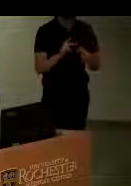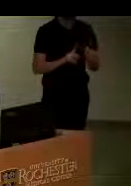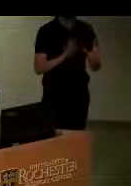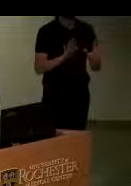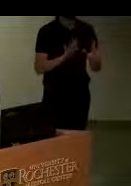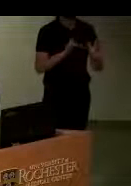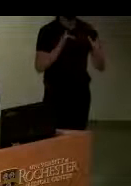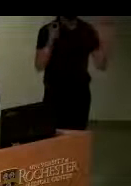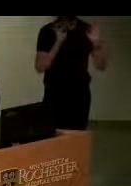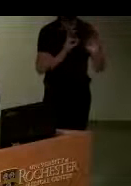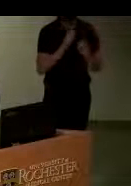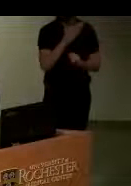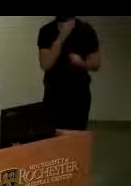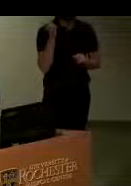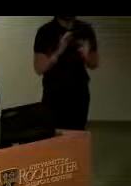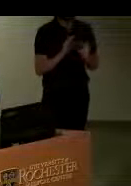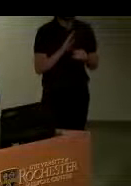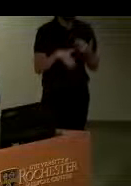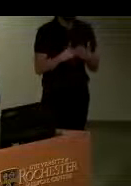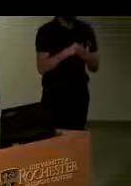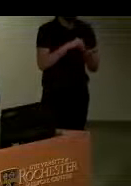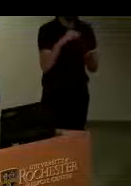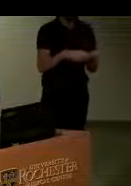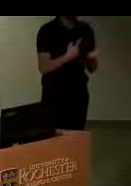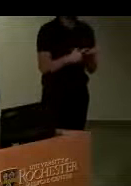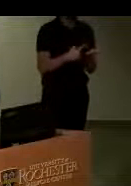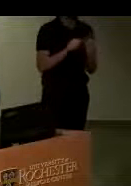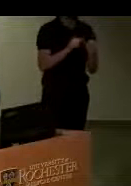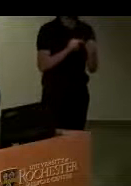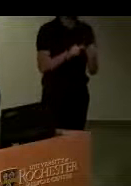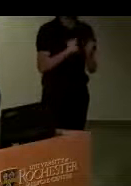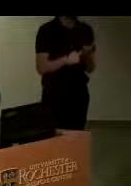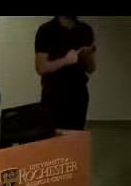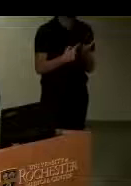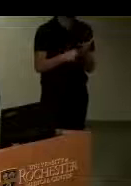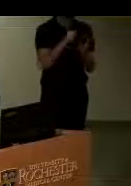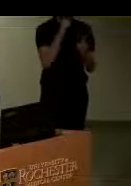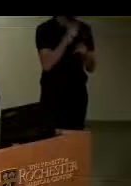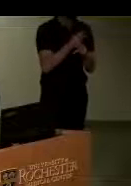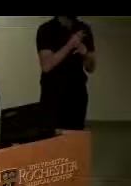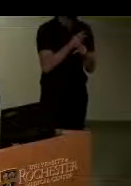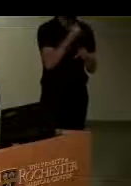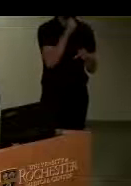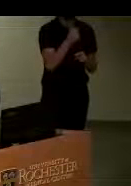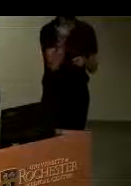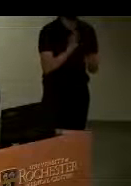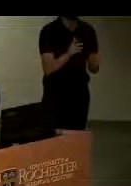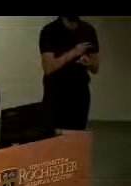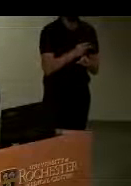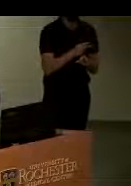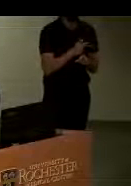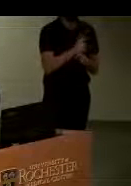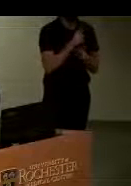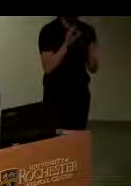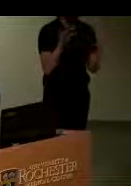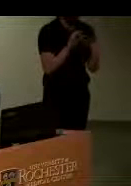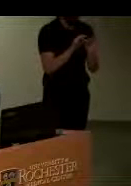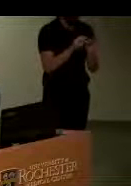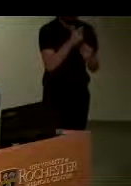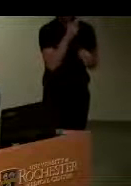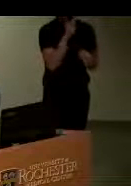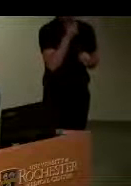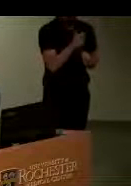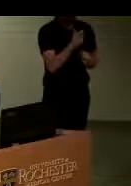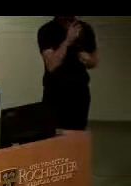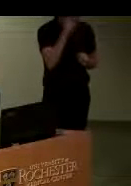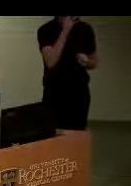spectacular with it. And all the students talk about it continuously. They don't ever take that away. It's so important for us to watch these experienced people